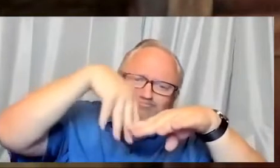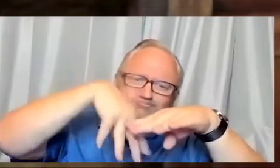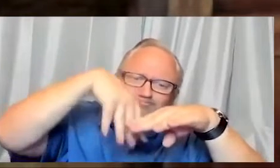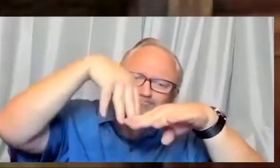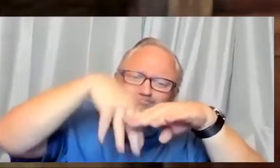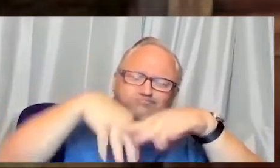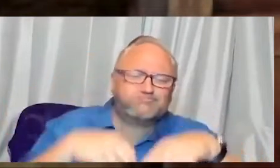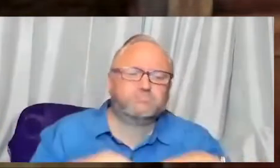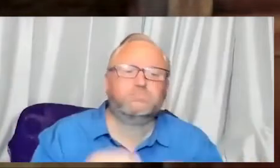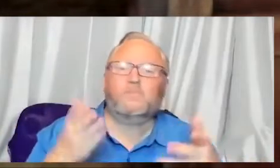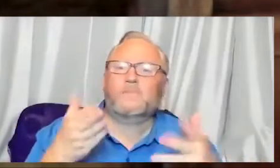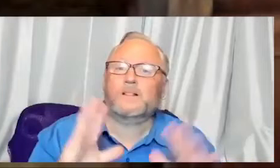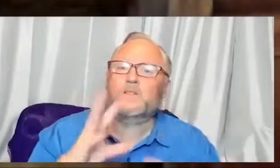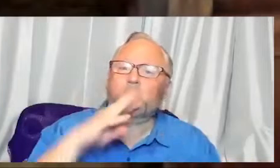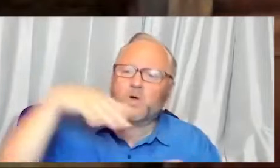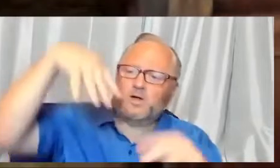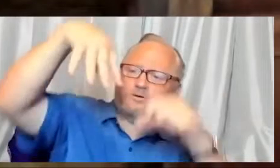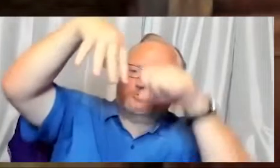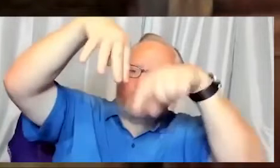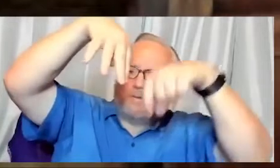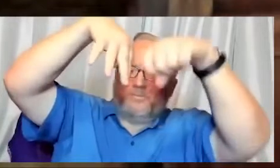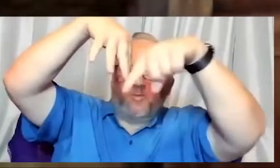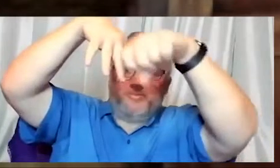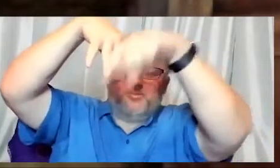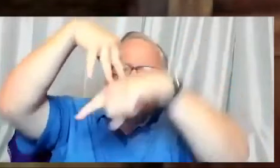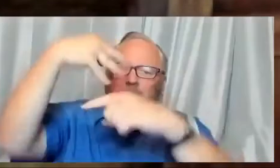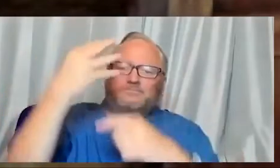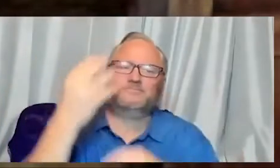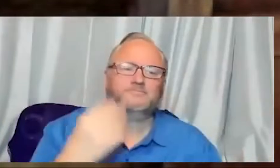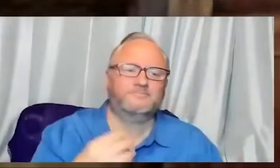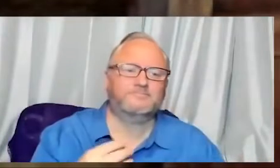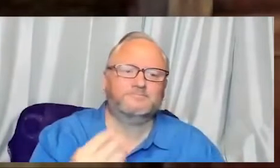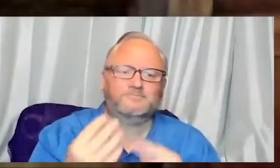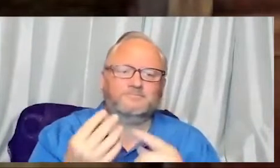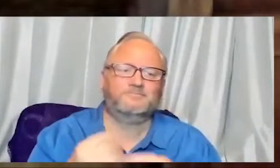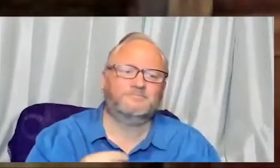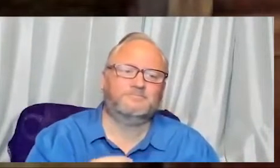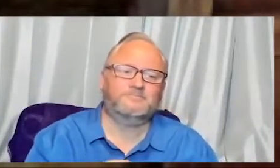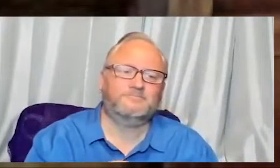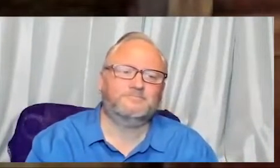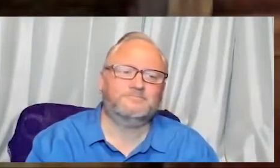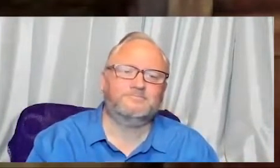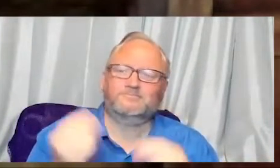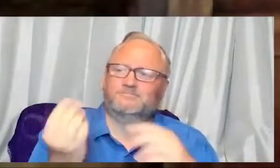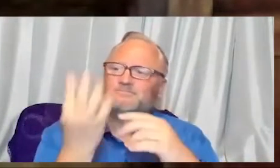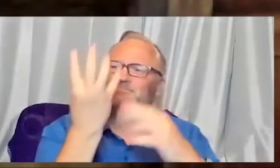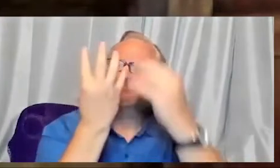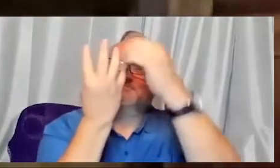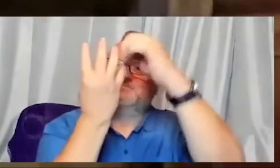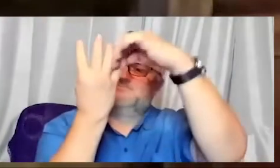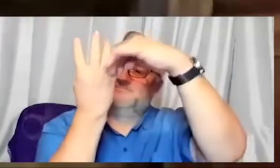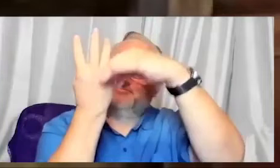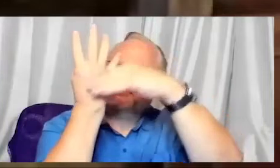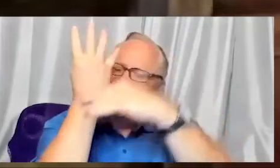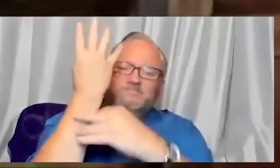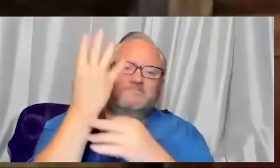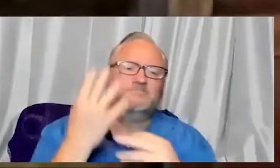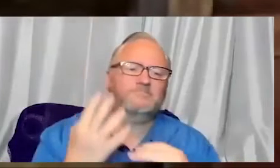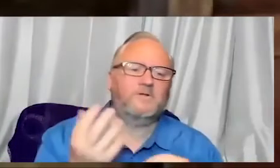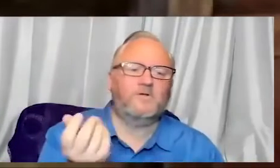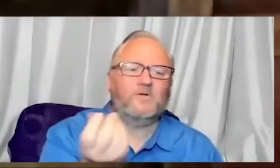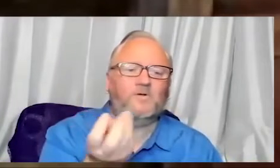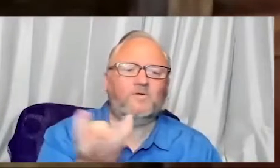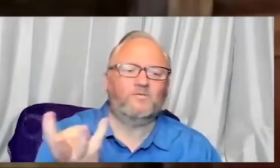Let the droplets cascade down and between digits. Bring a few of